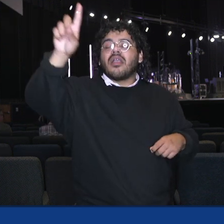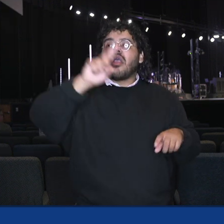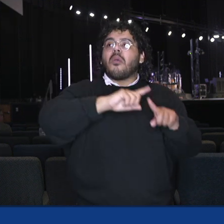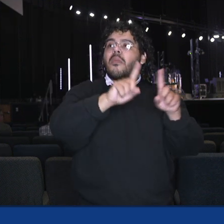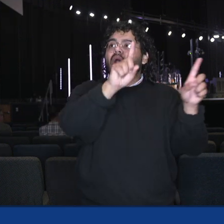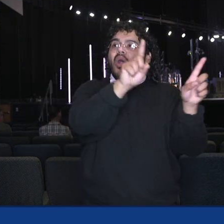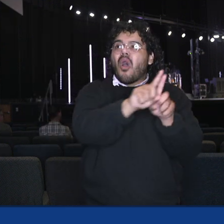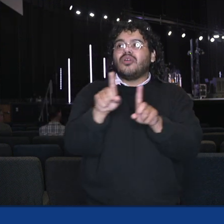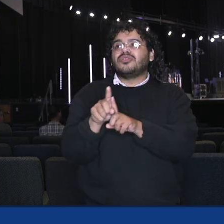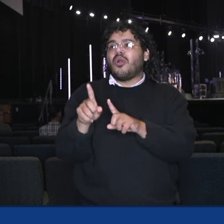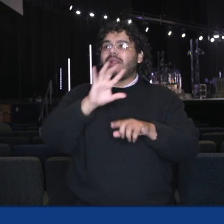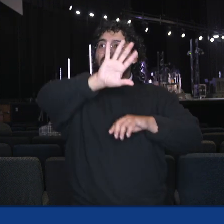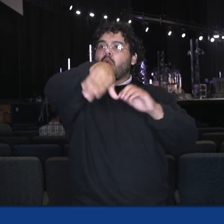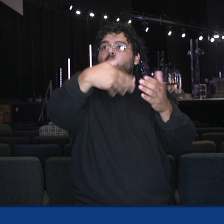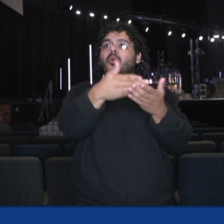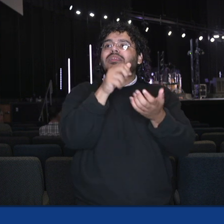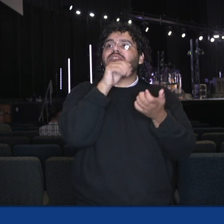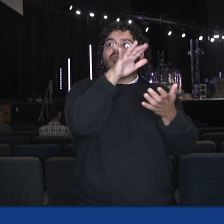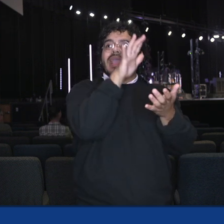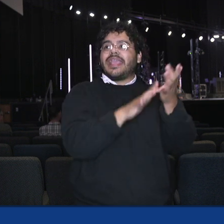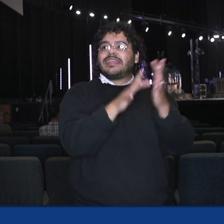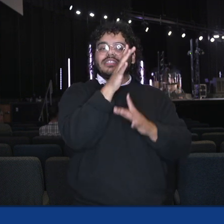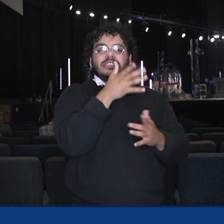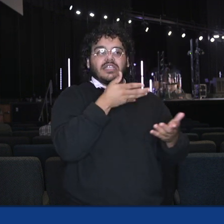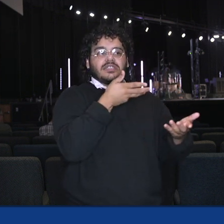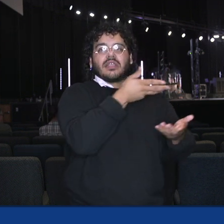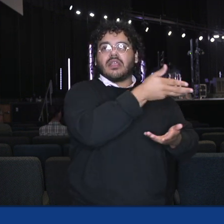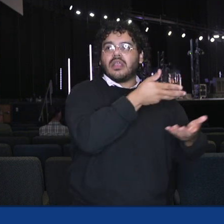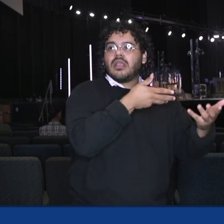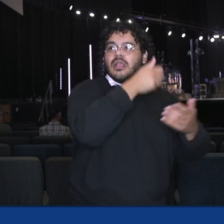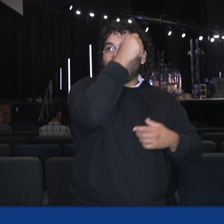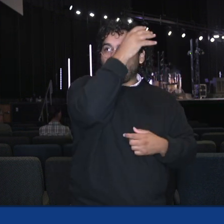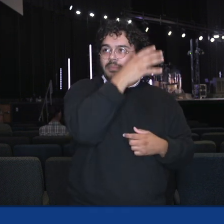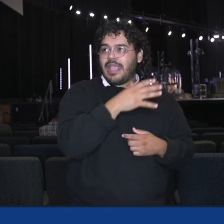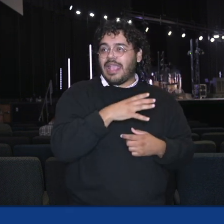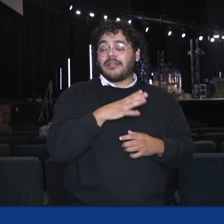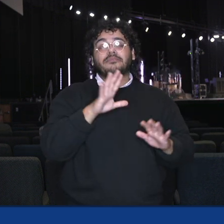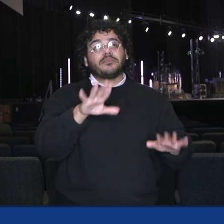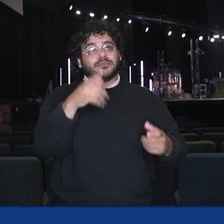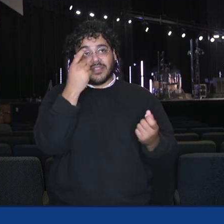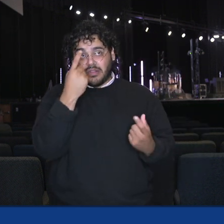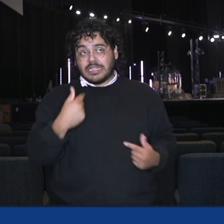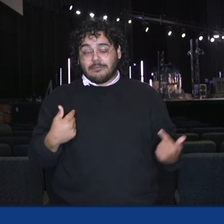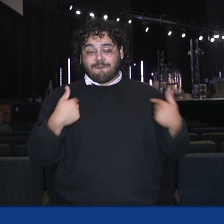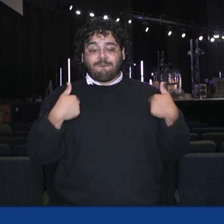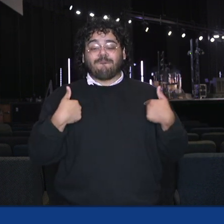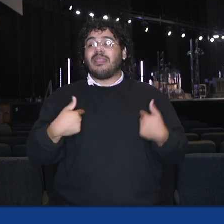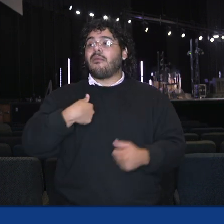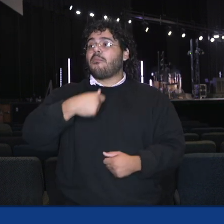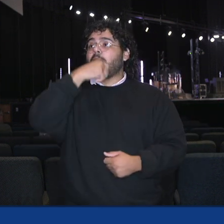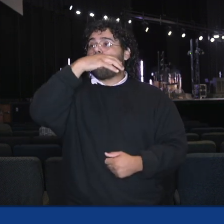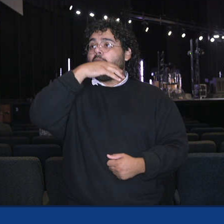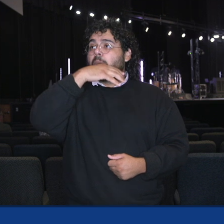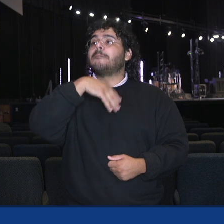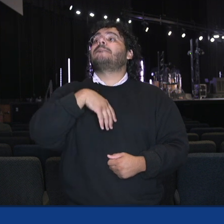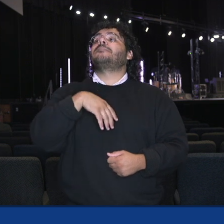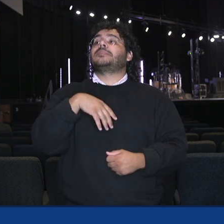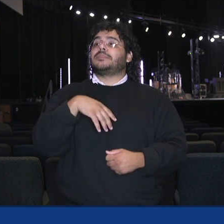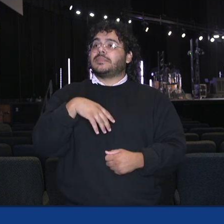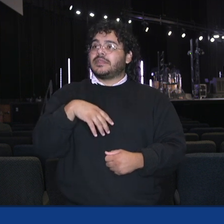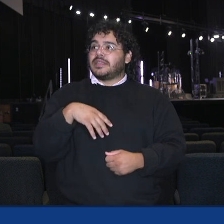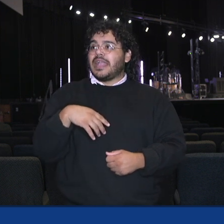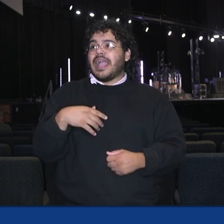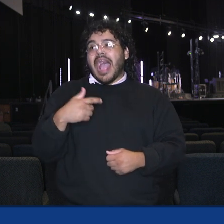Now, I'm a mom, so I read this text from a mom's point of view. I don't read it from like I'm having a Bible